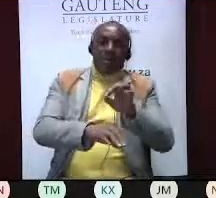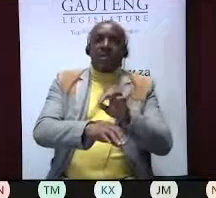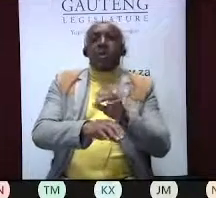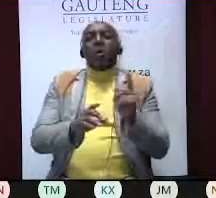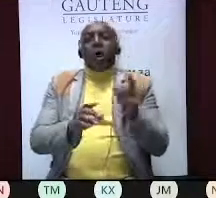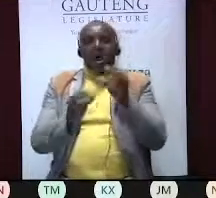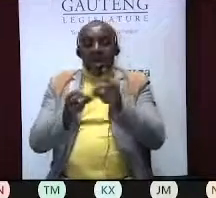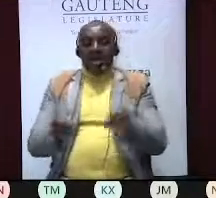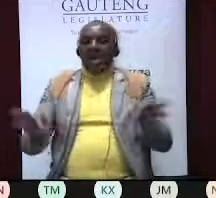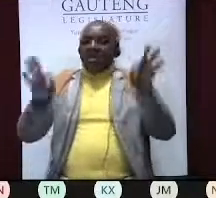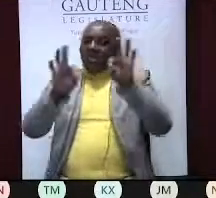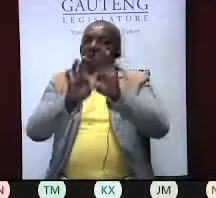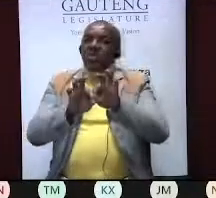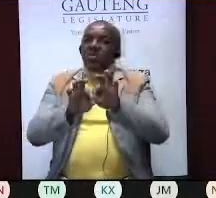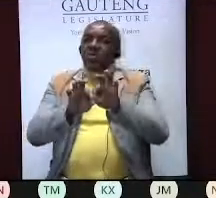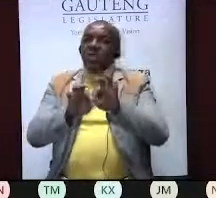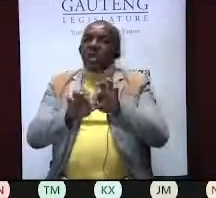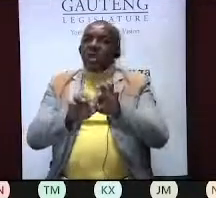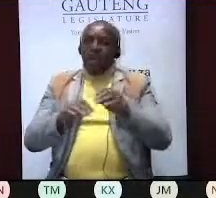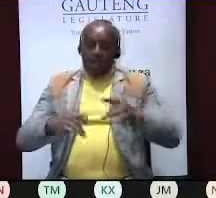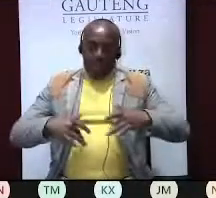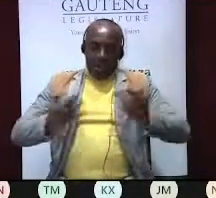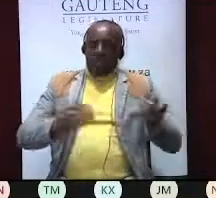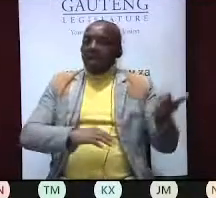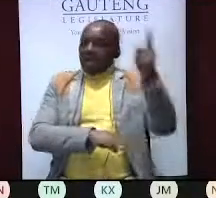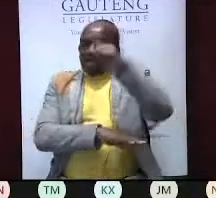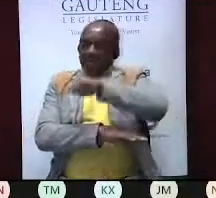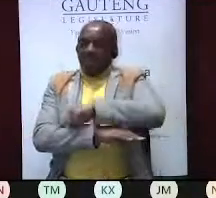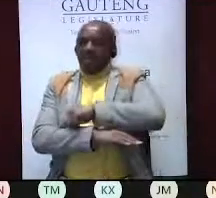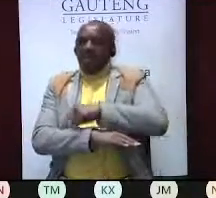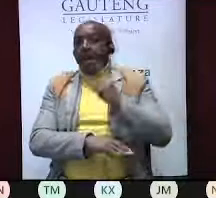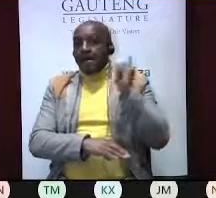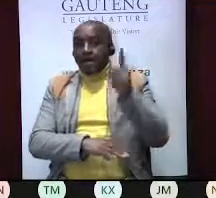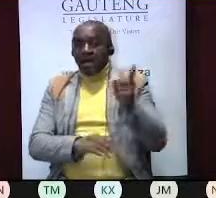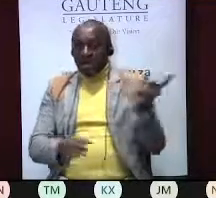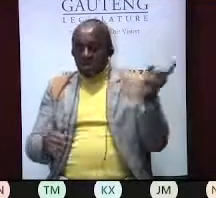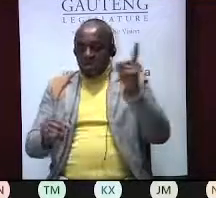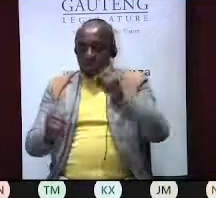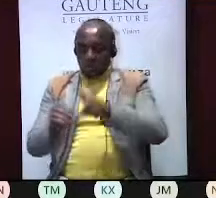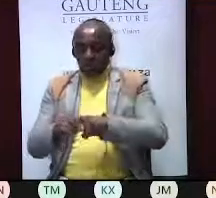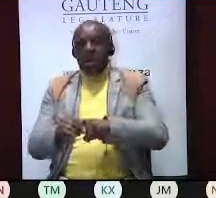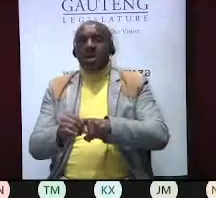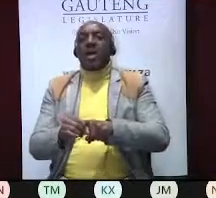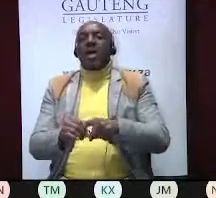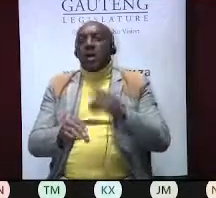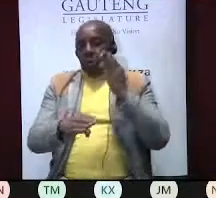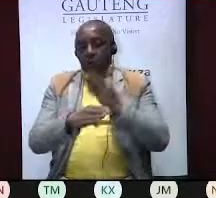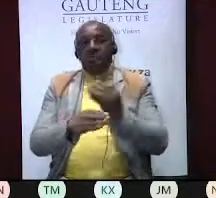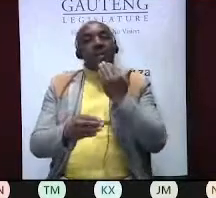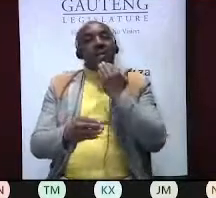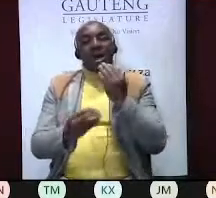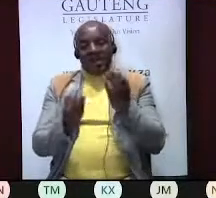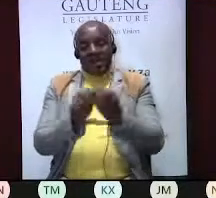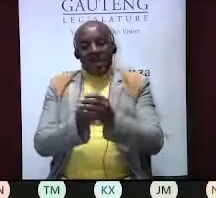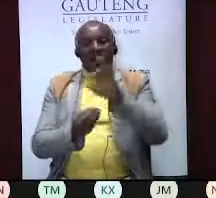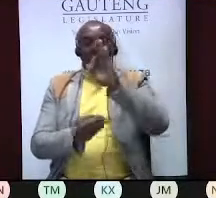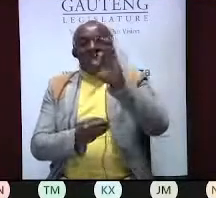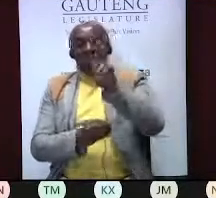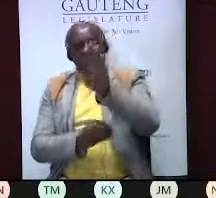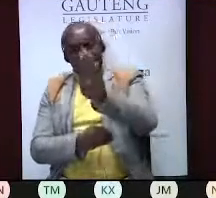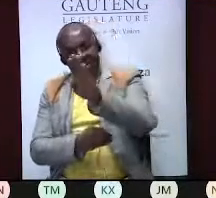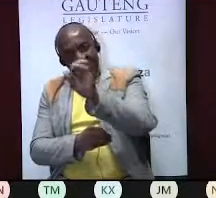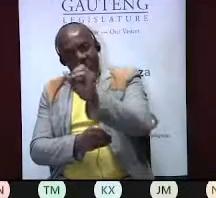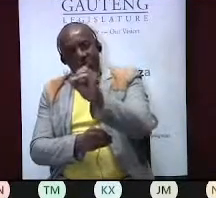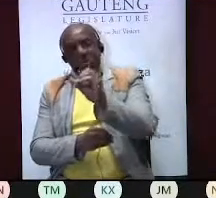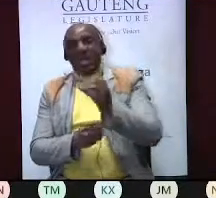lives. Therefore, we need to really join hands together and work with the faith-based organization and